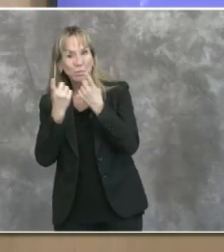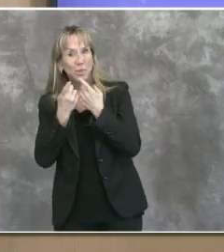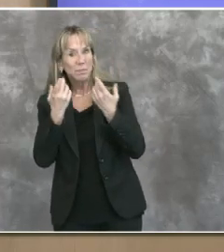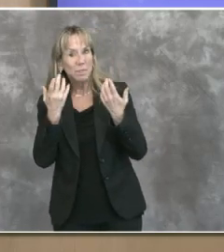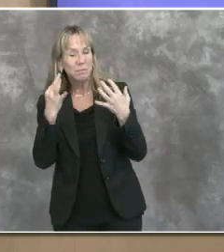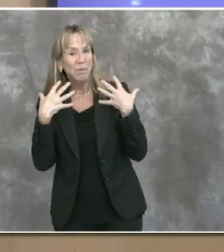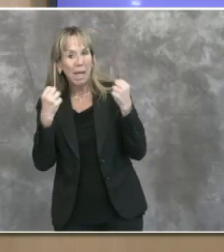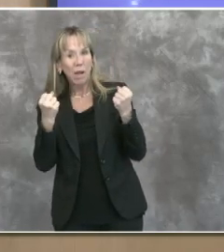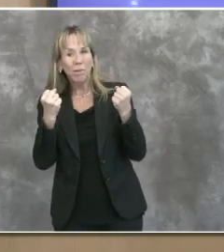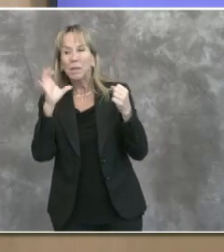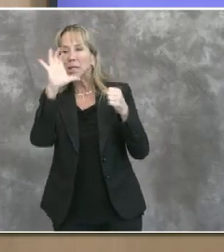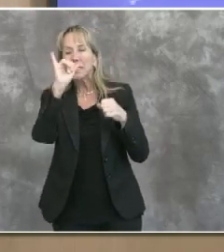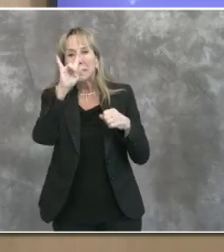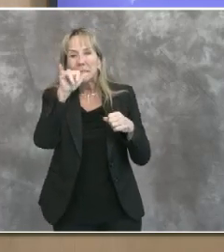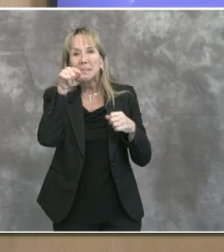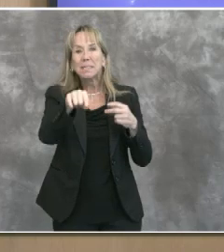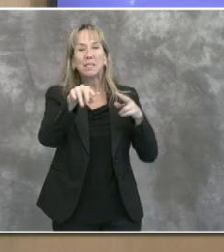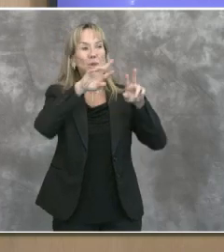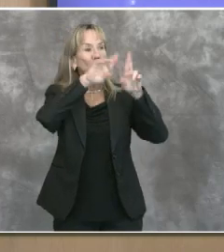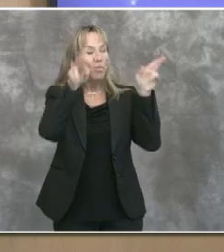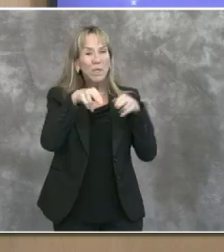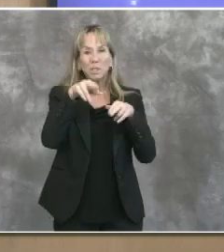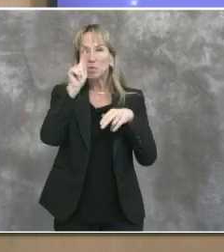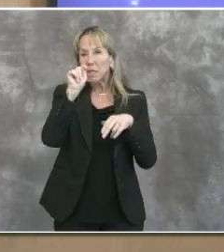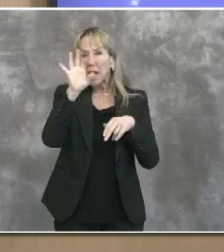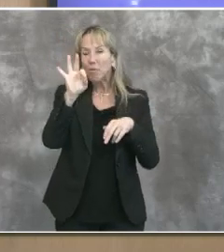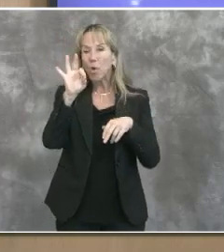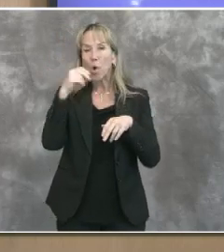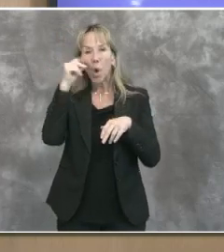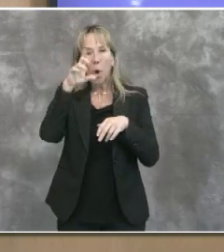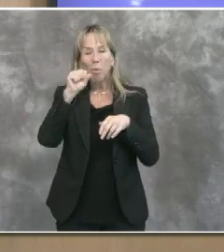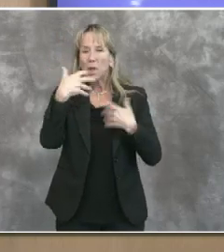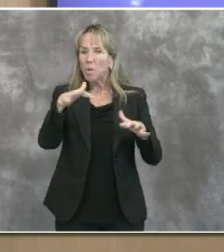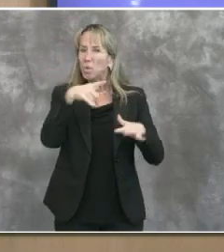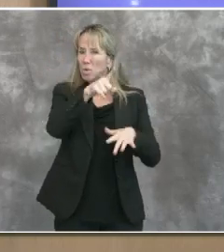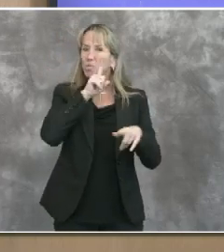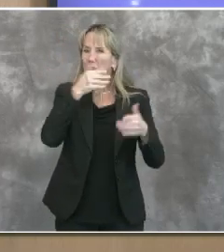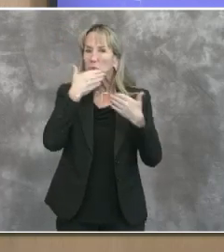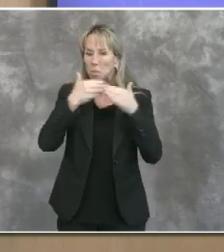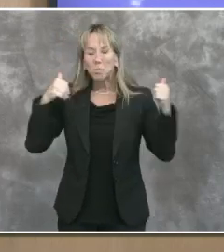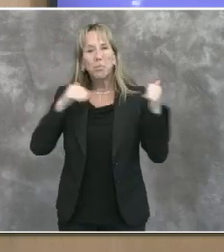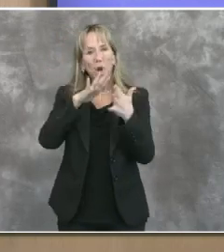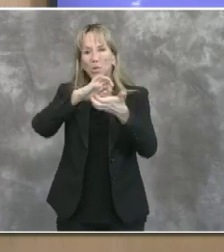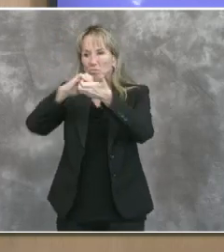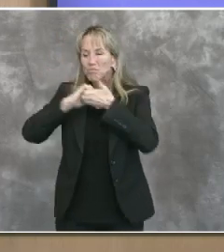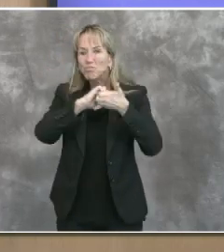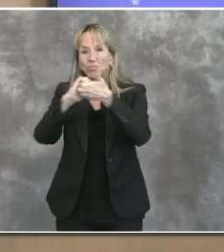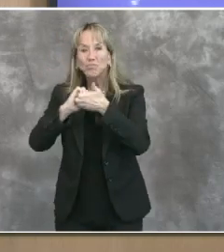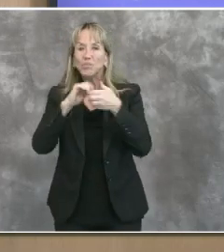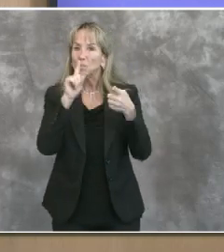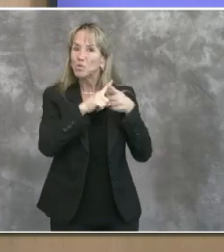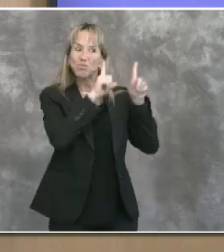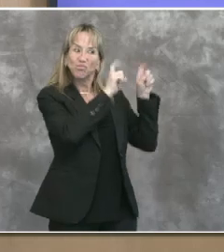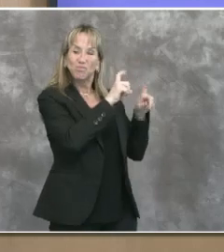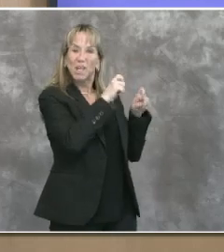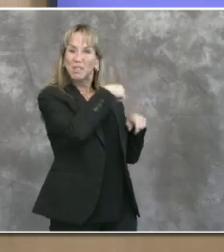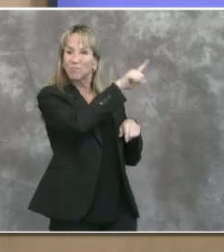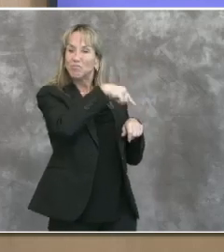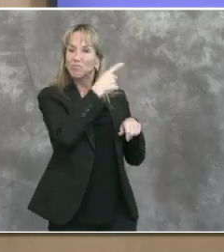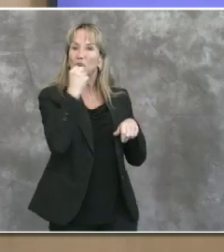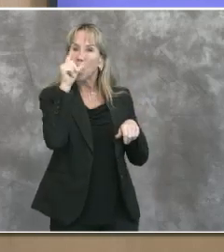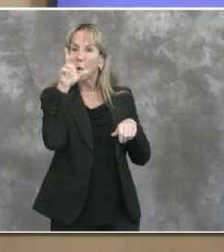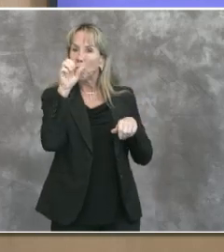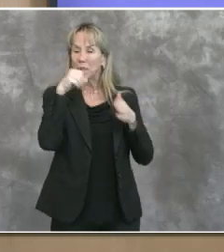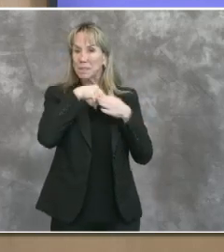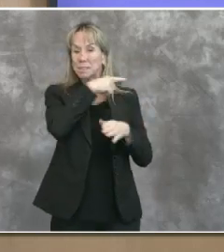but with the City of San Diego and the Regional Task Force on Homeless, and everyone who is involved in trying to protect this vulnerable population in the convention center. And